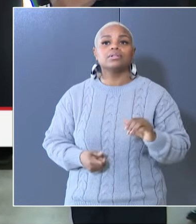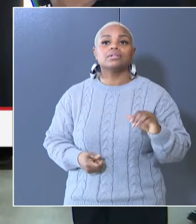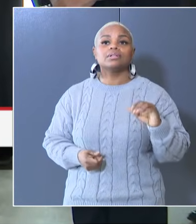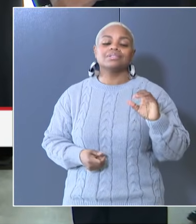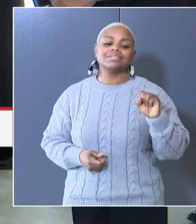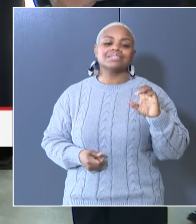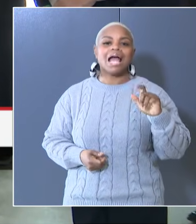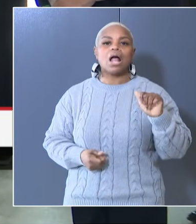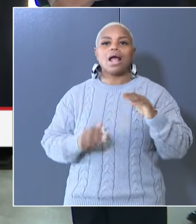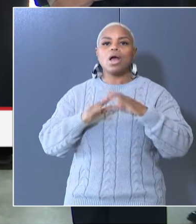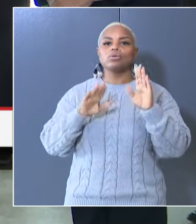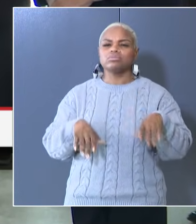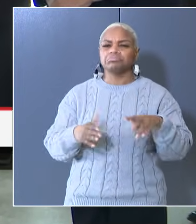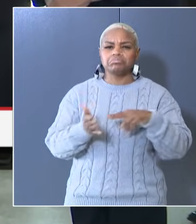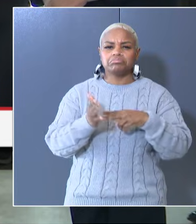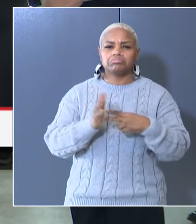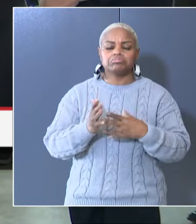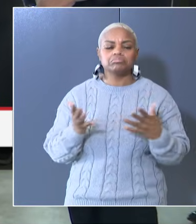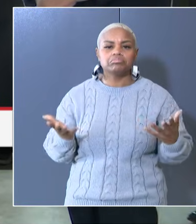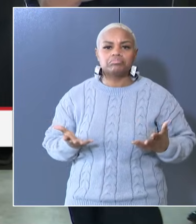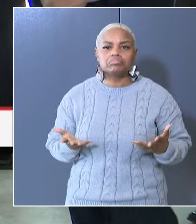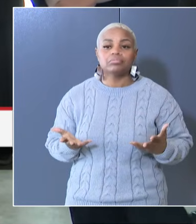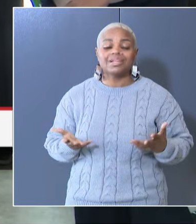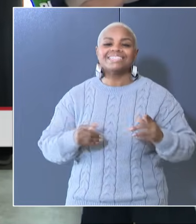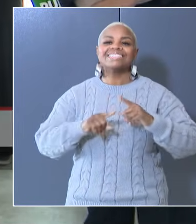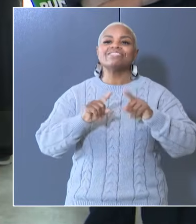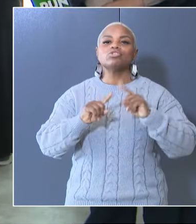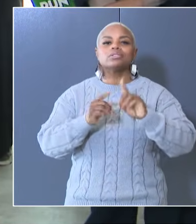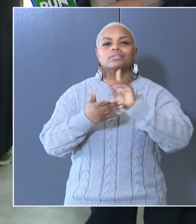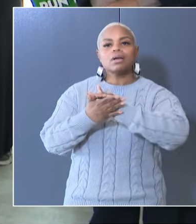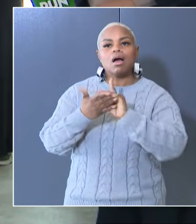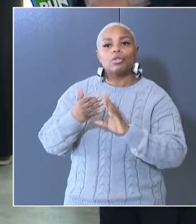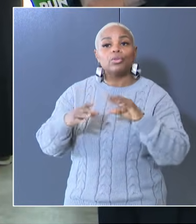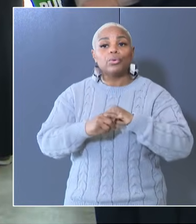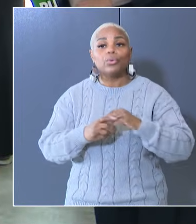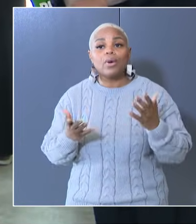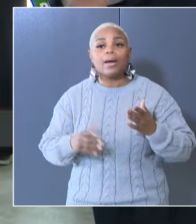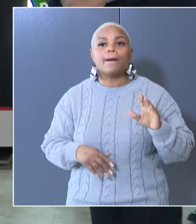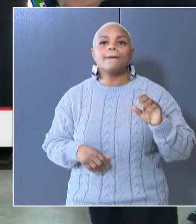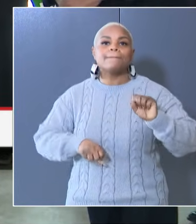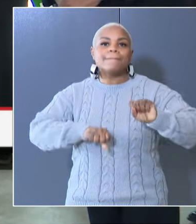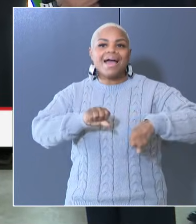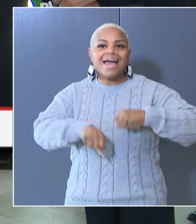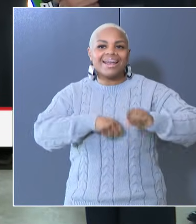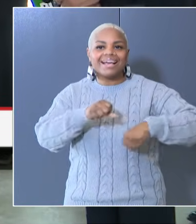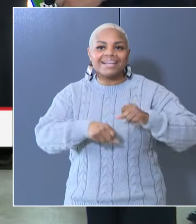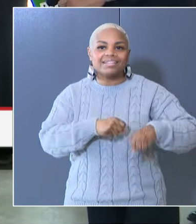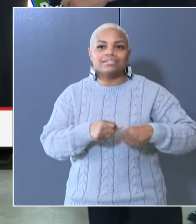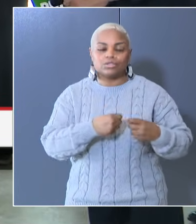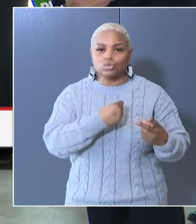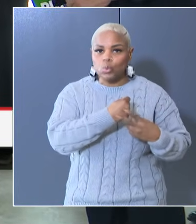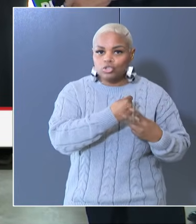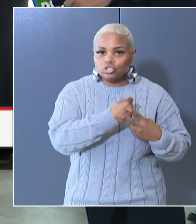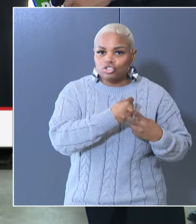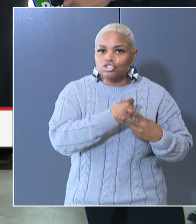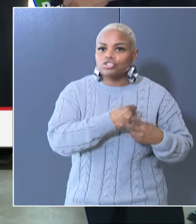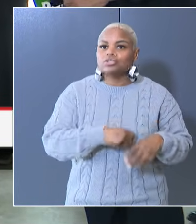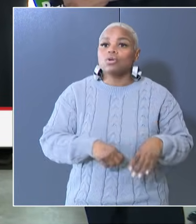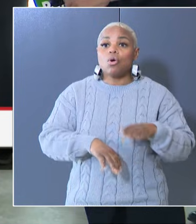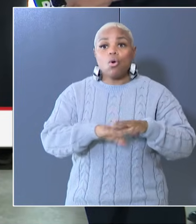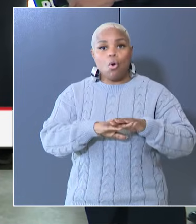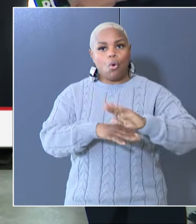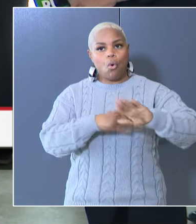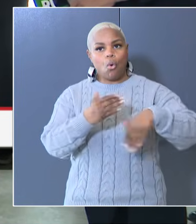design, including bike storage for all residents, bicycle-friendly elevators, and close proximity to metro, grocery stores,